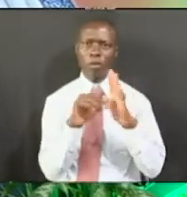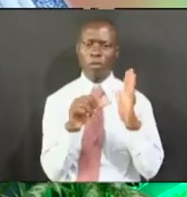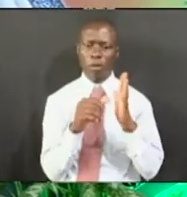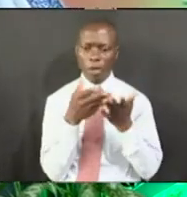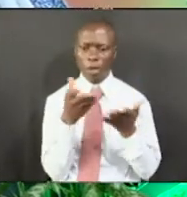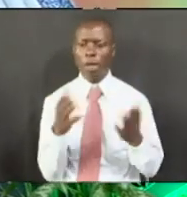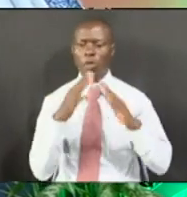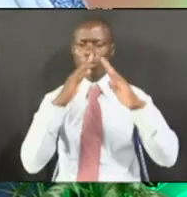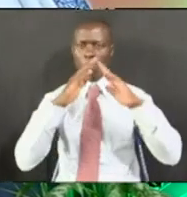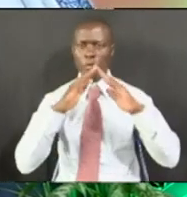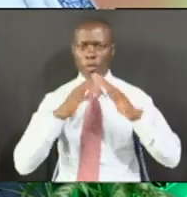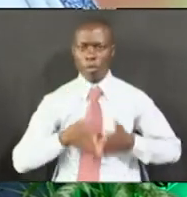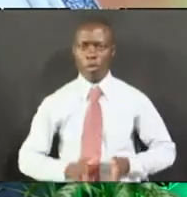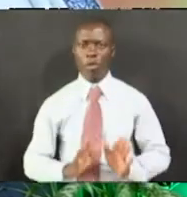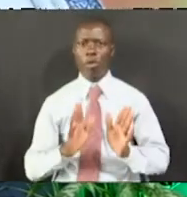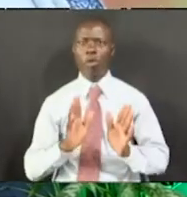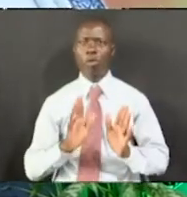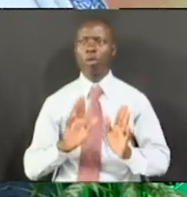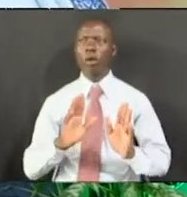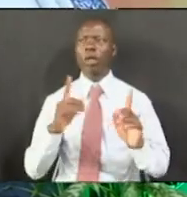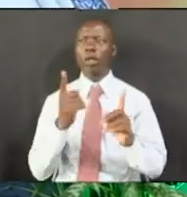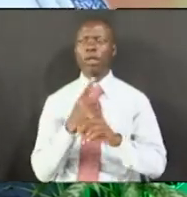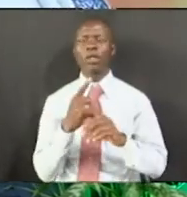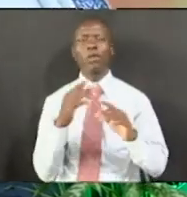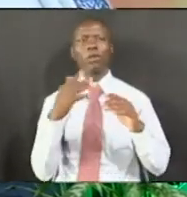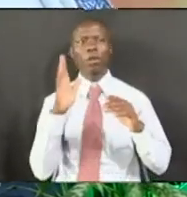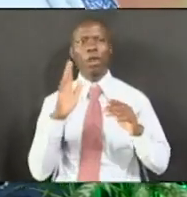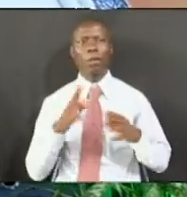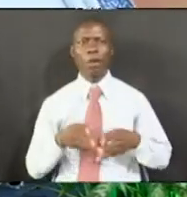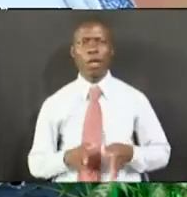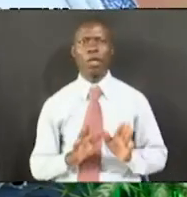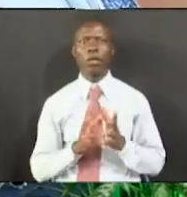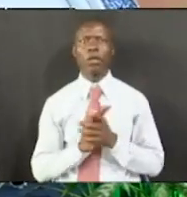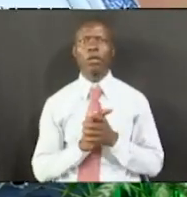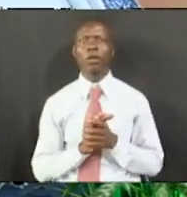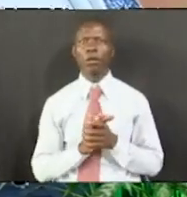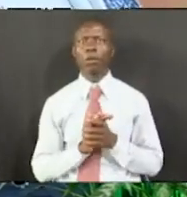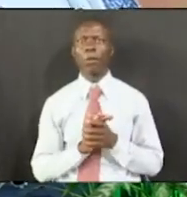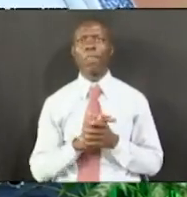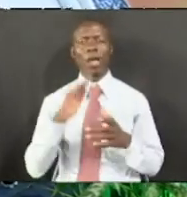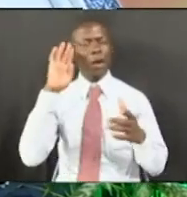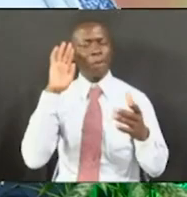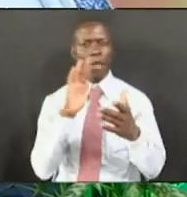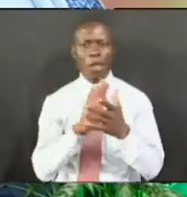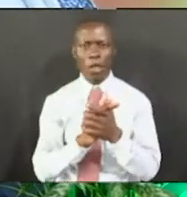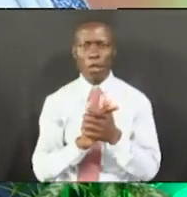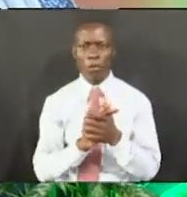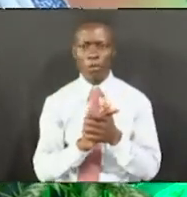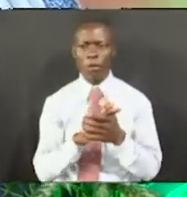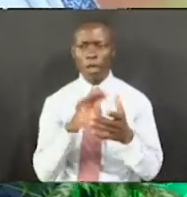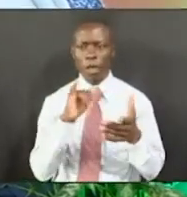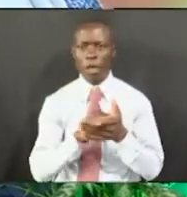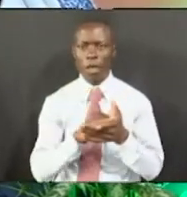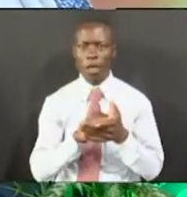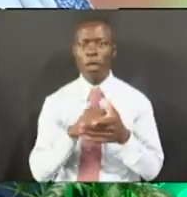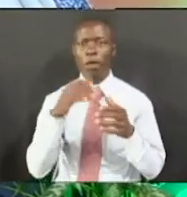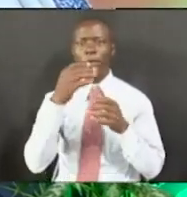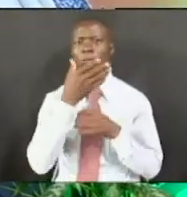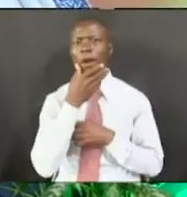as a result of intermarriage. Scholars believe that after his birth, the father